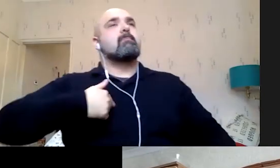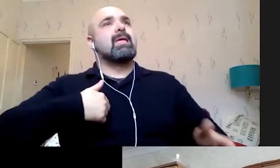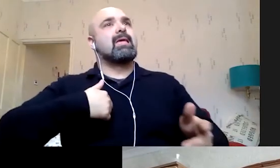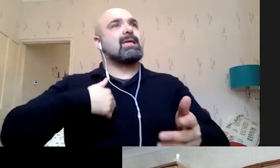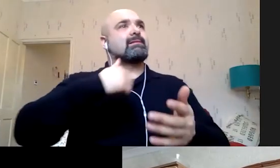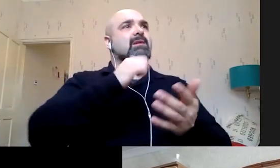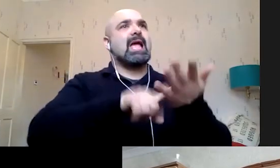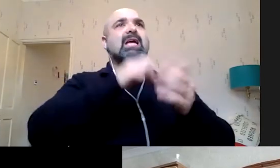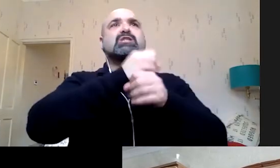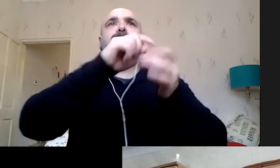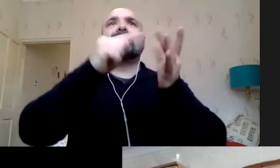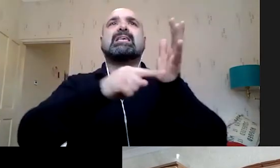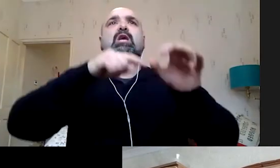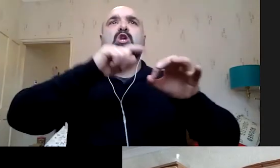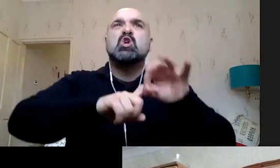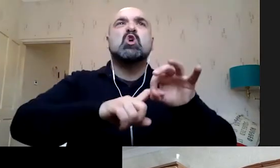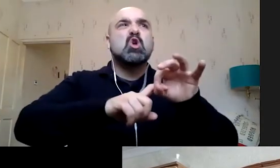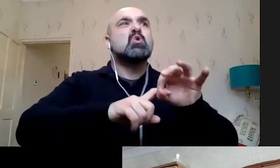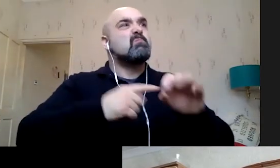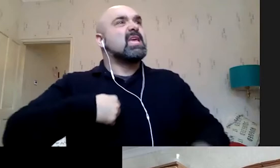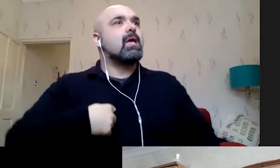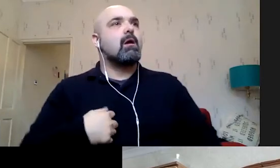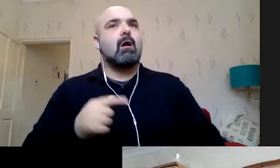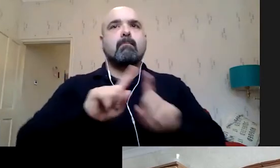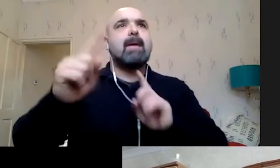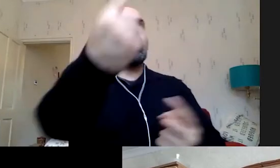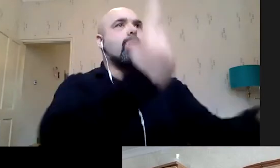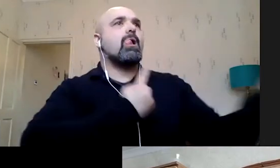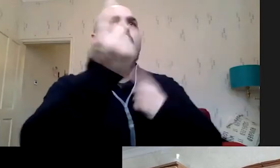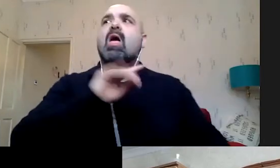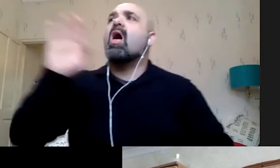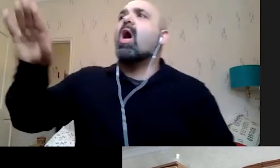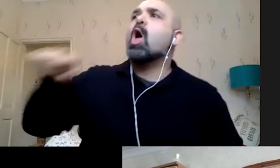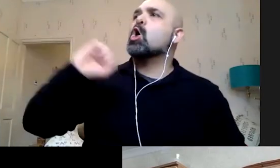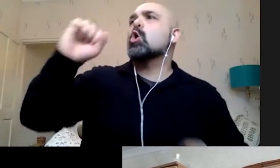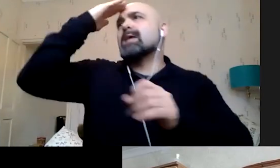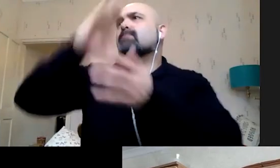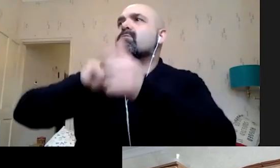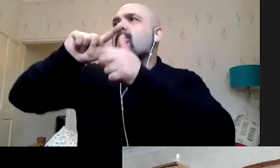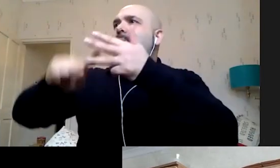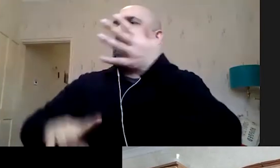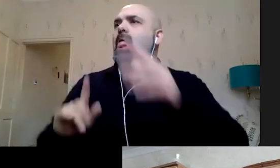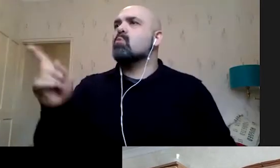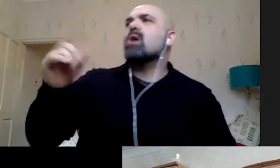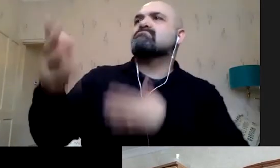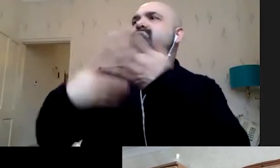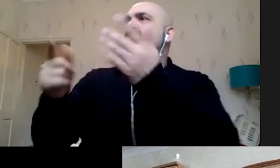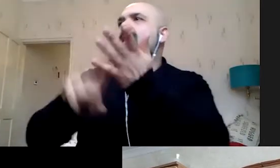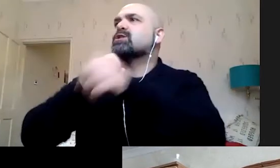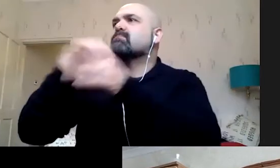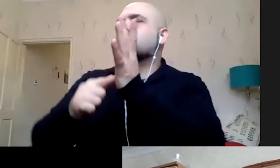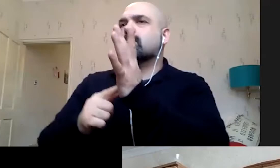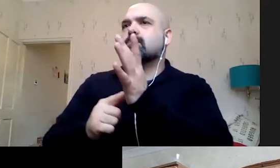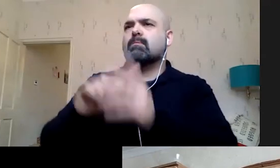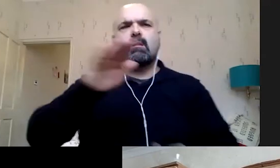on, then people only ever came to you about that sort of thing. They didn't come to you about the whole general panoply of politics.